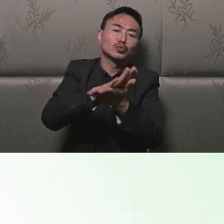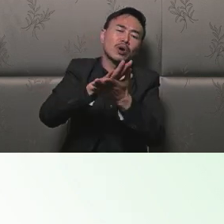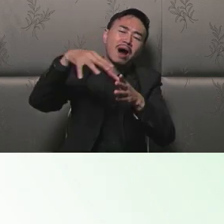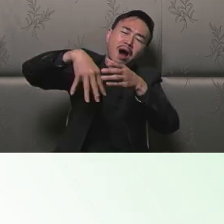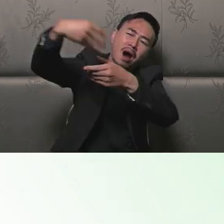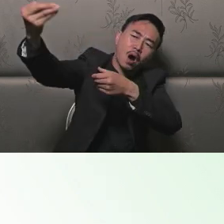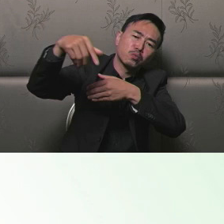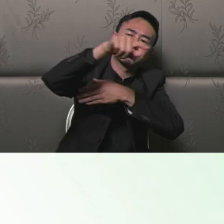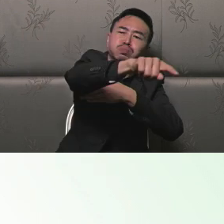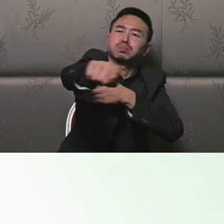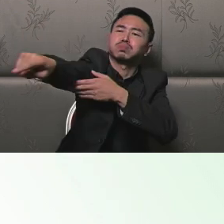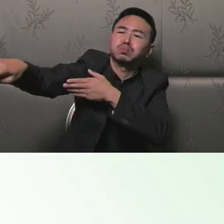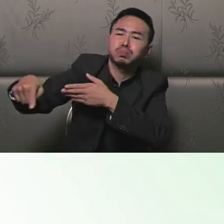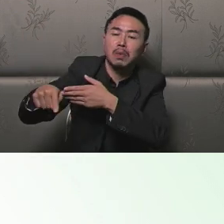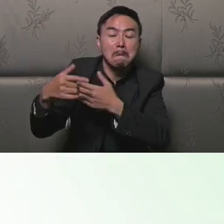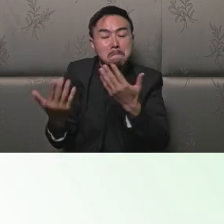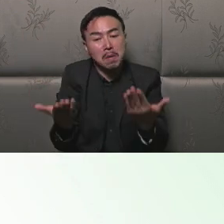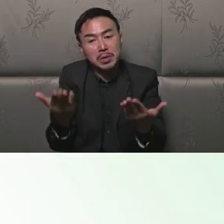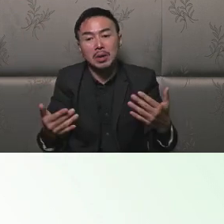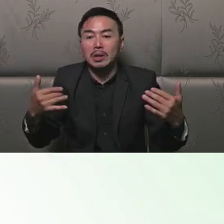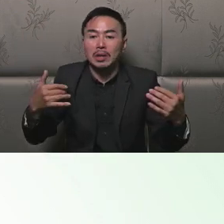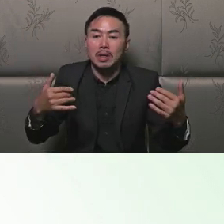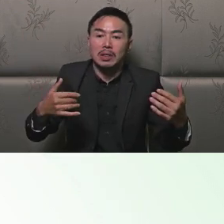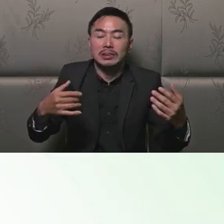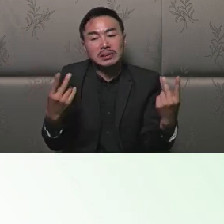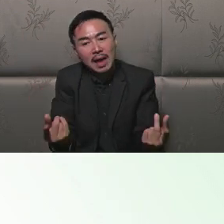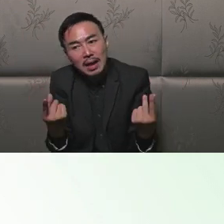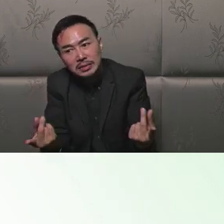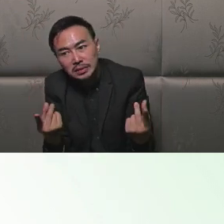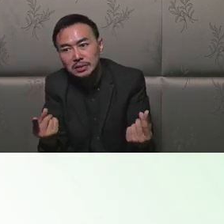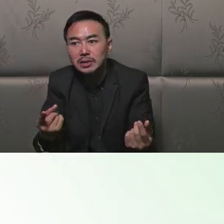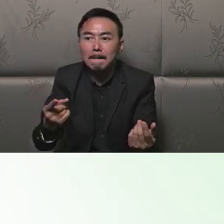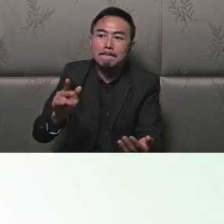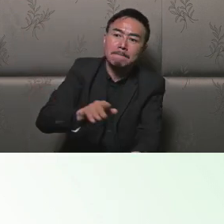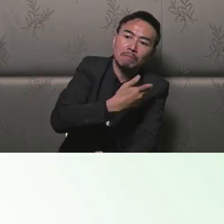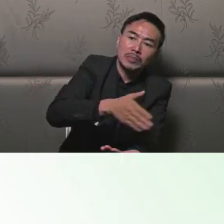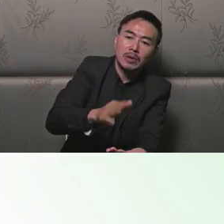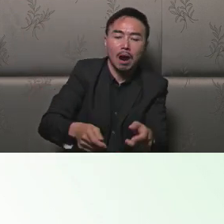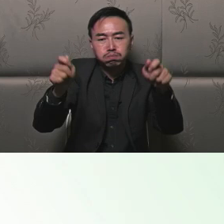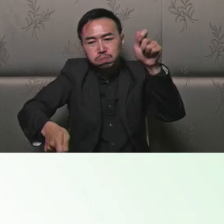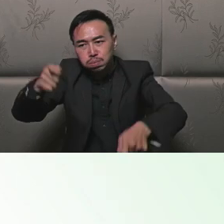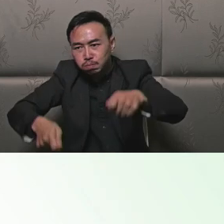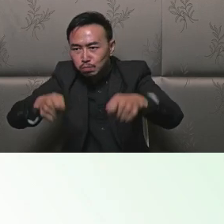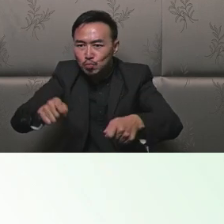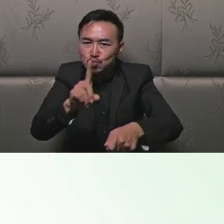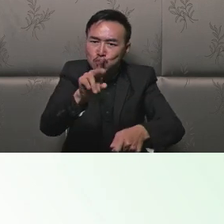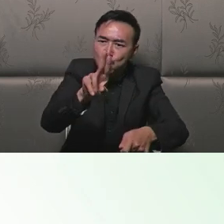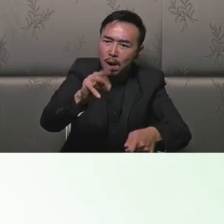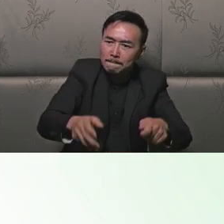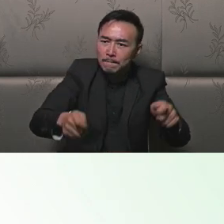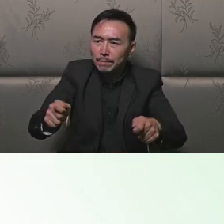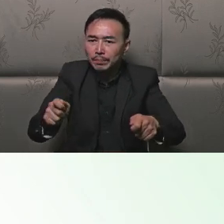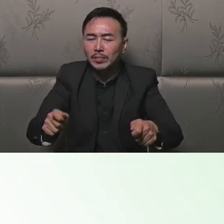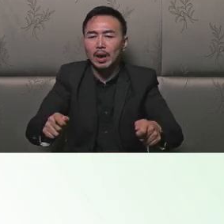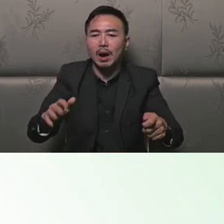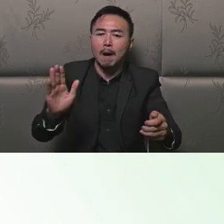through beating of the drums or playing different musical instruments to appeal to the mind and